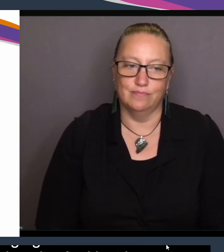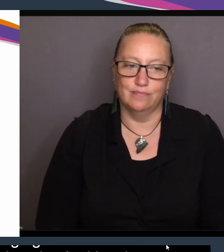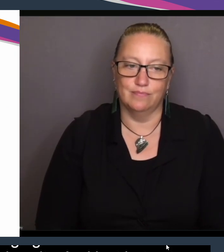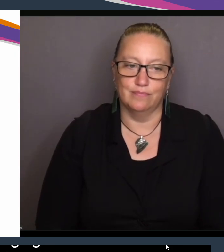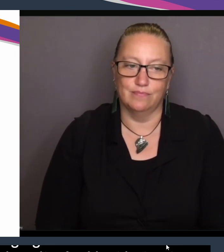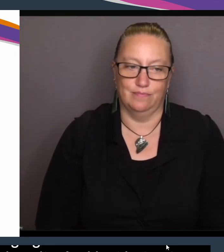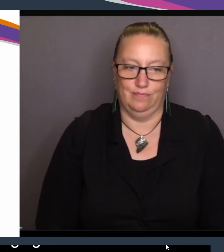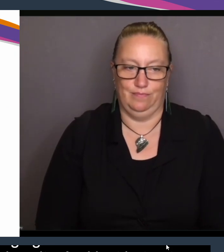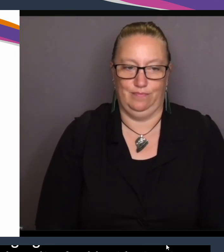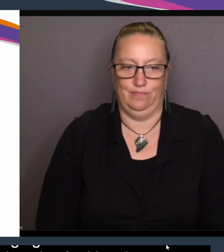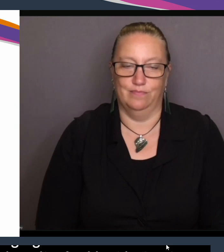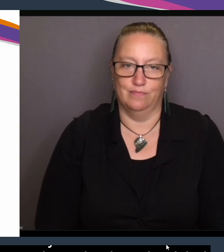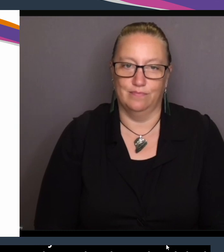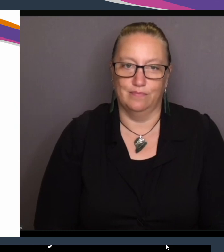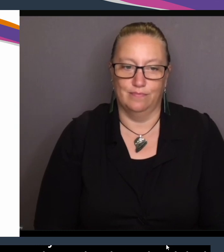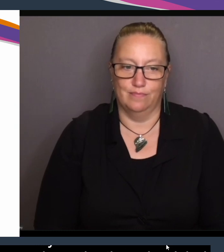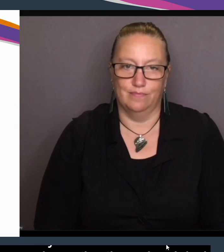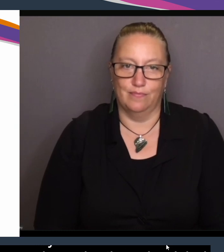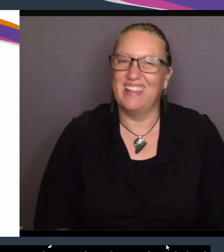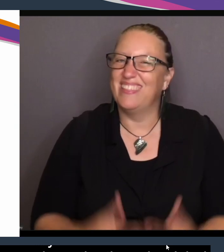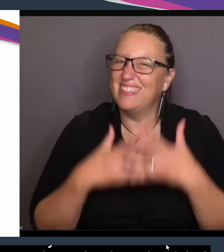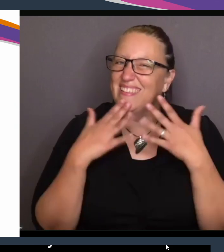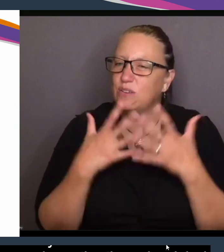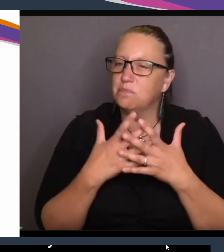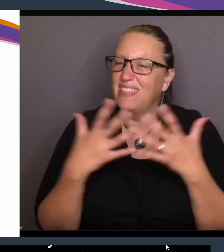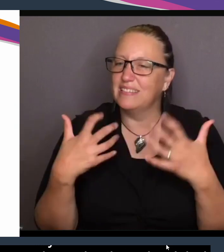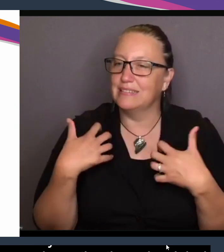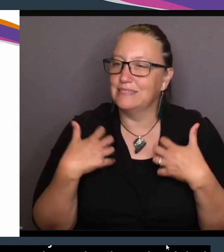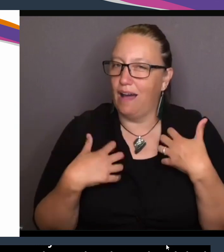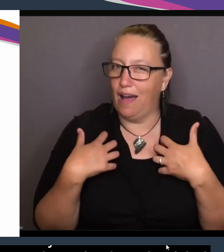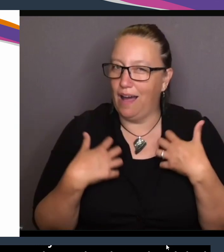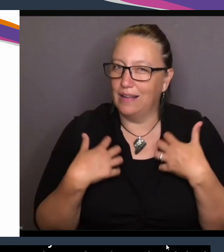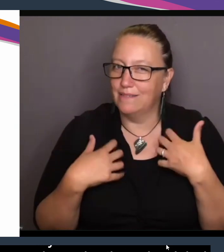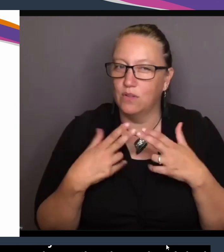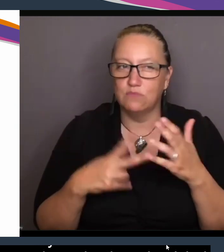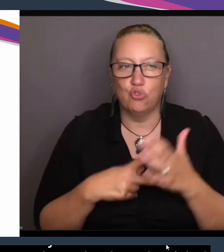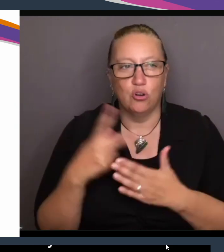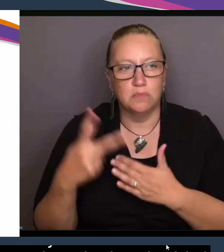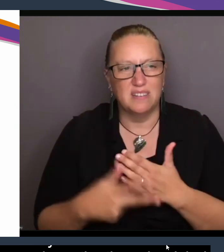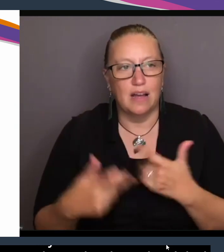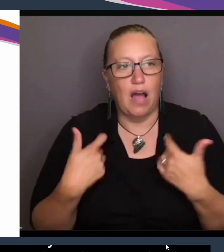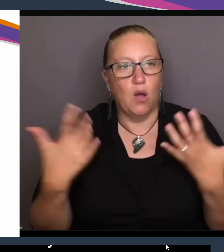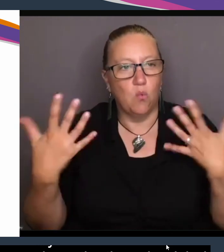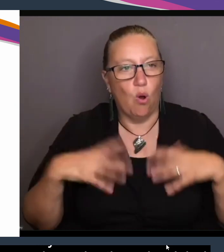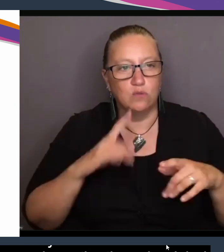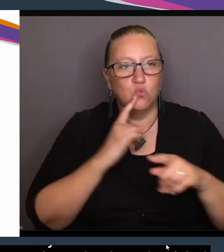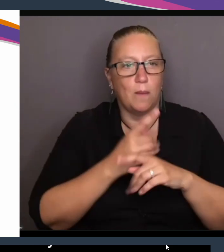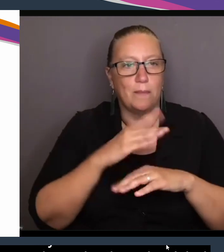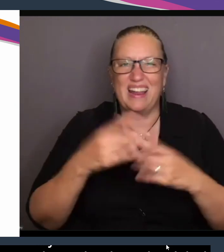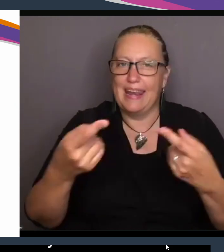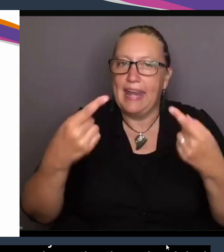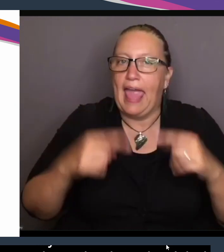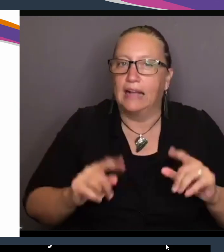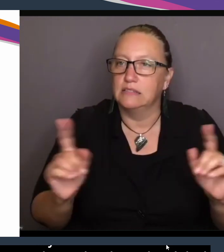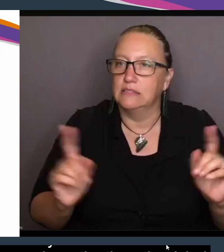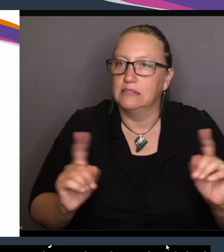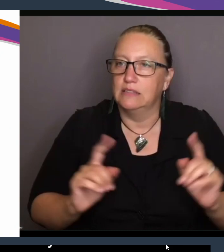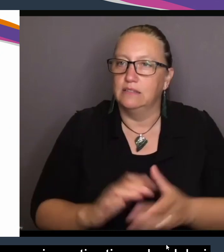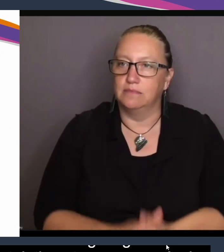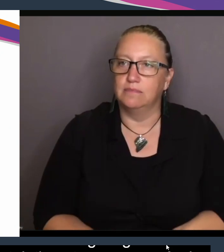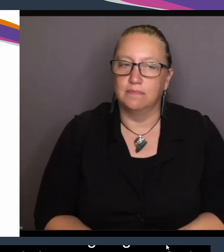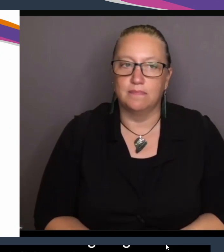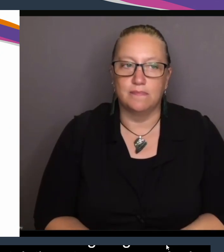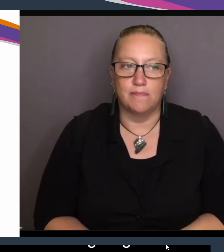And thank you. It's so exciting, this program. But I wanted to turn to what's next, because this is not the end. Today